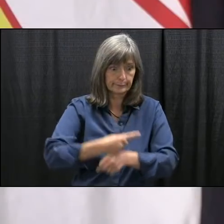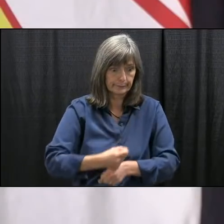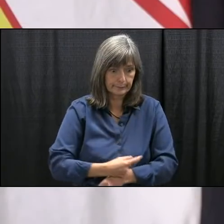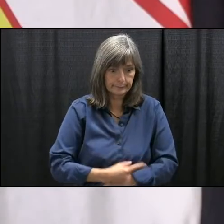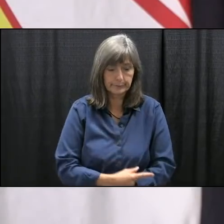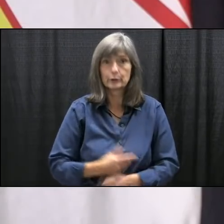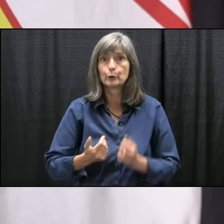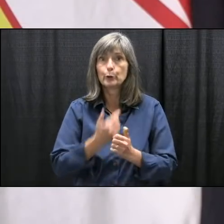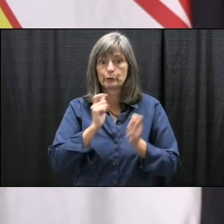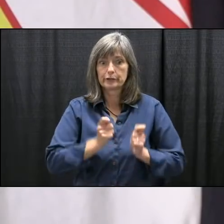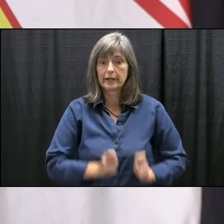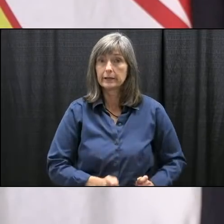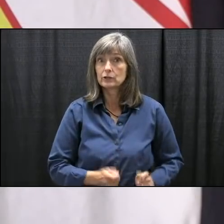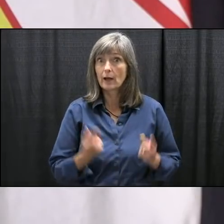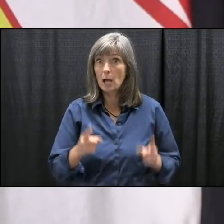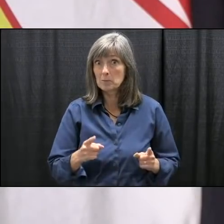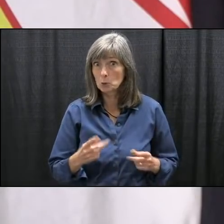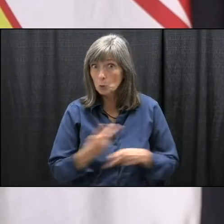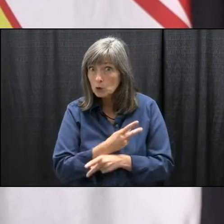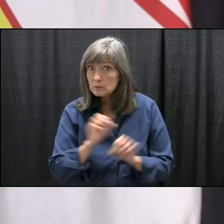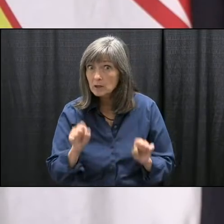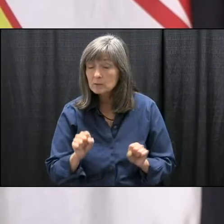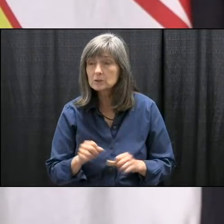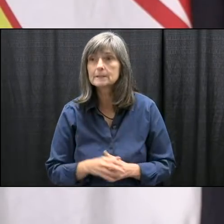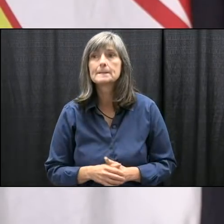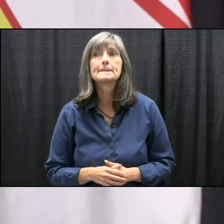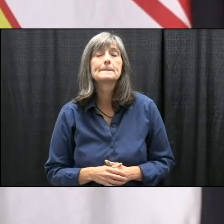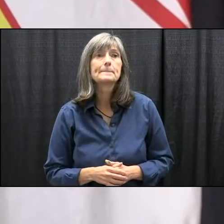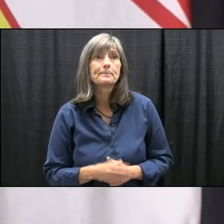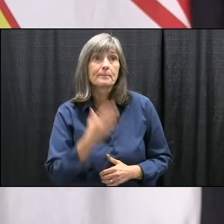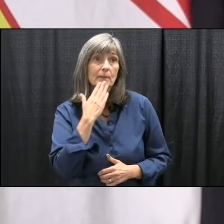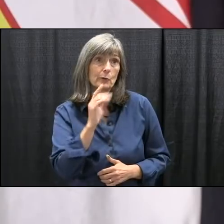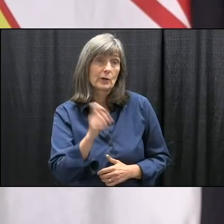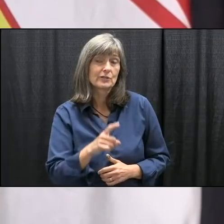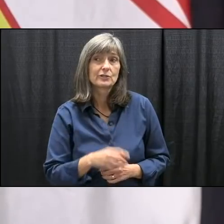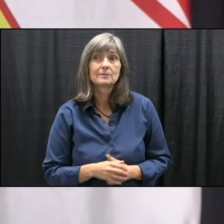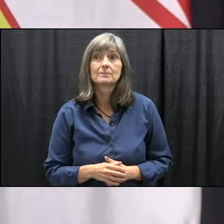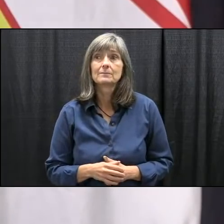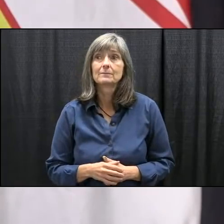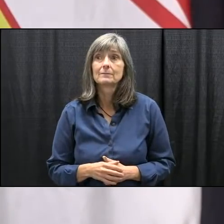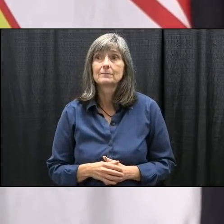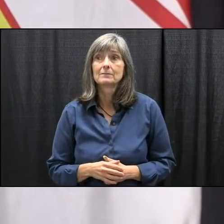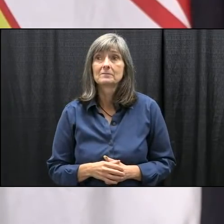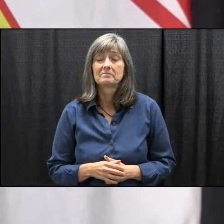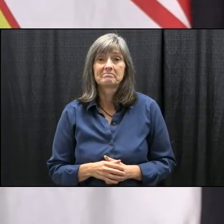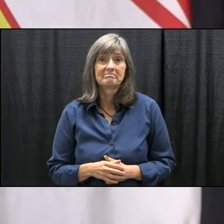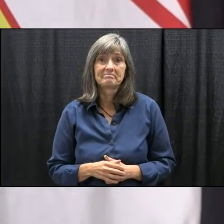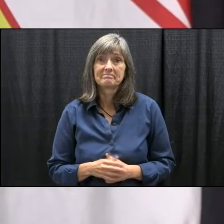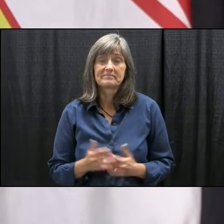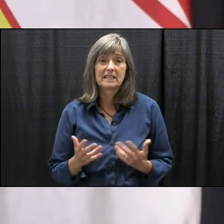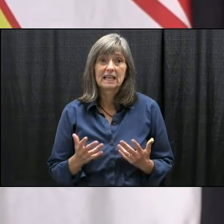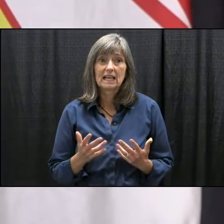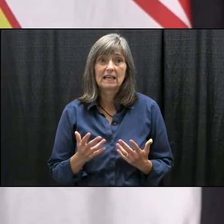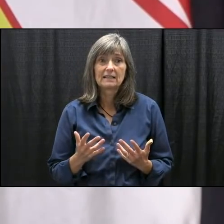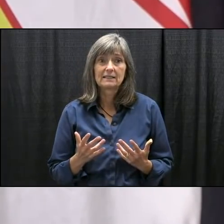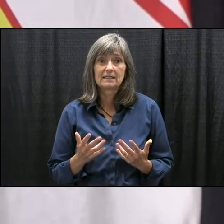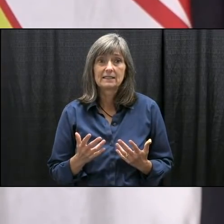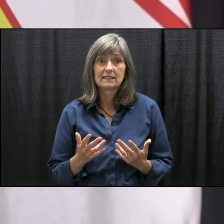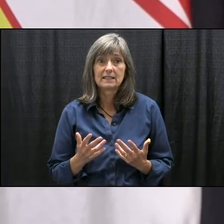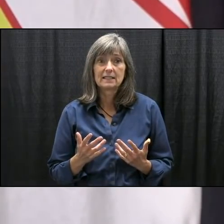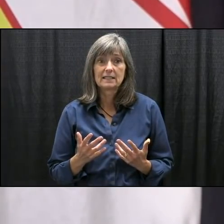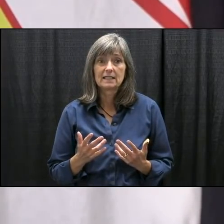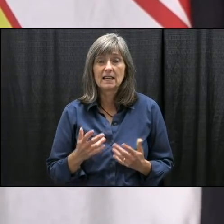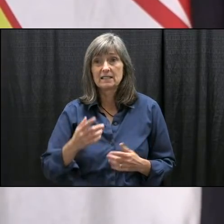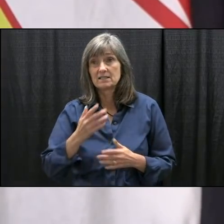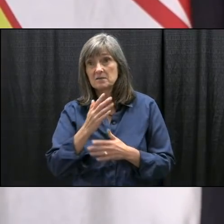It's a great question, Peter. It's always possible, I guess. A lot of the parts of the world are not even have their first